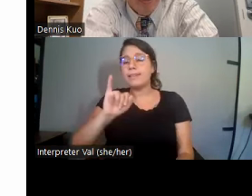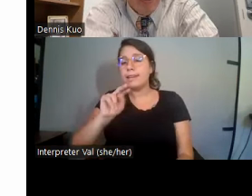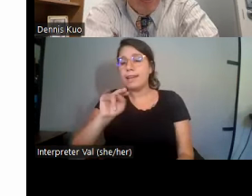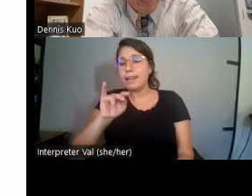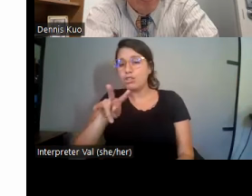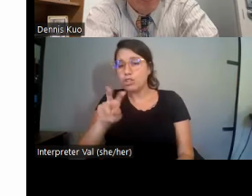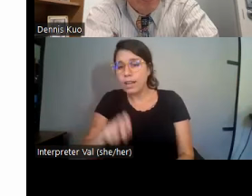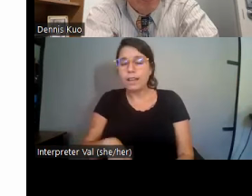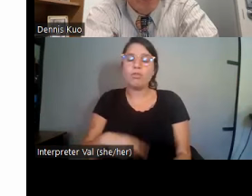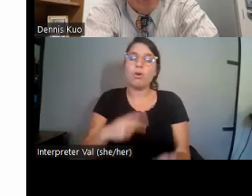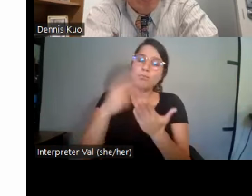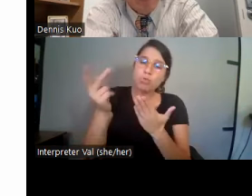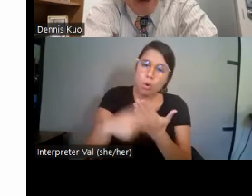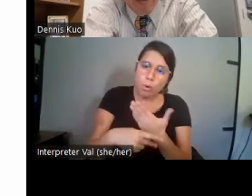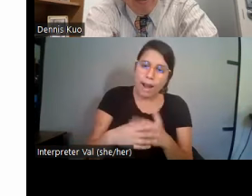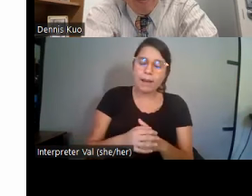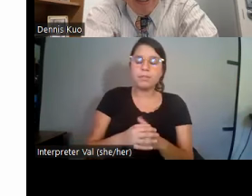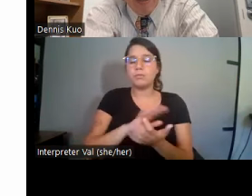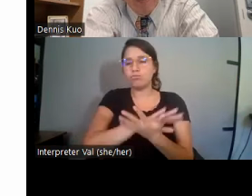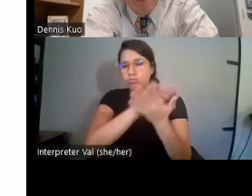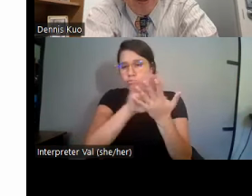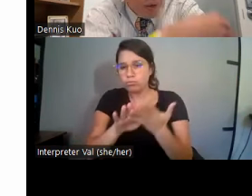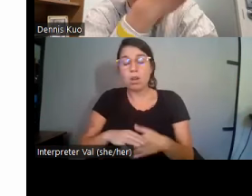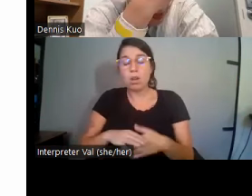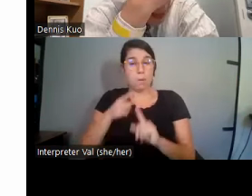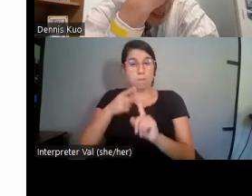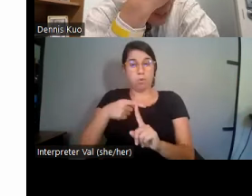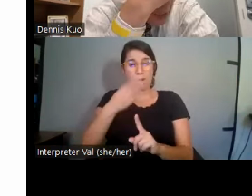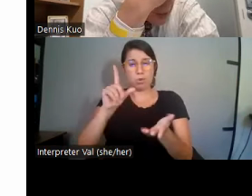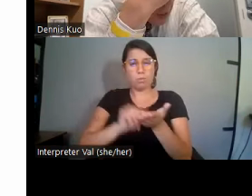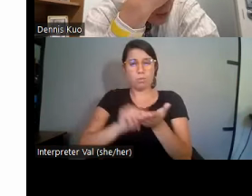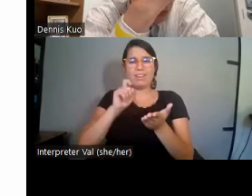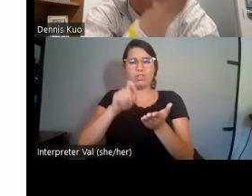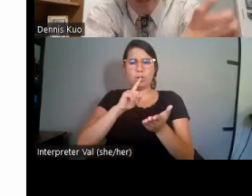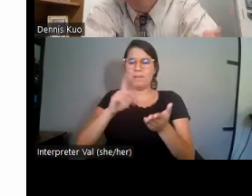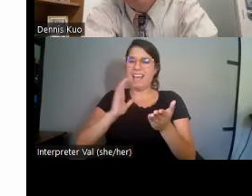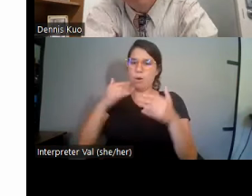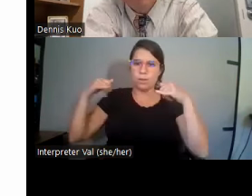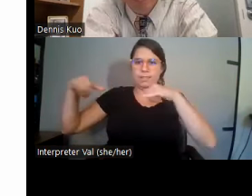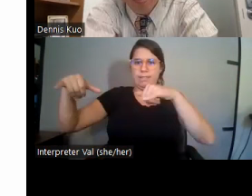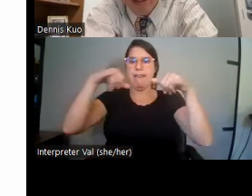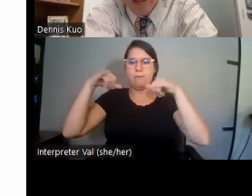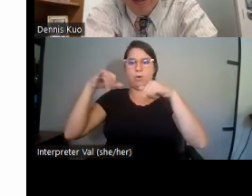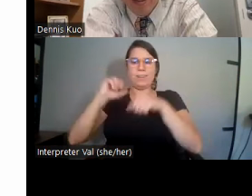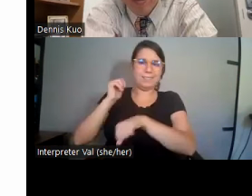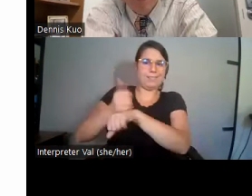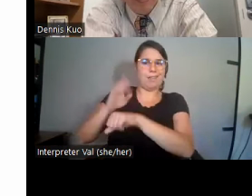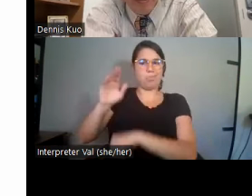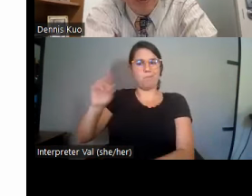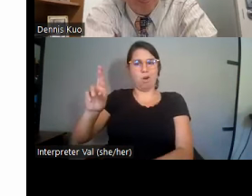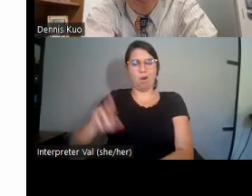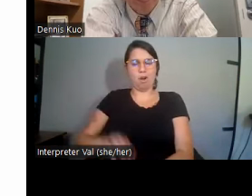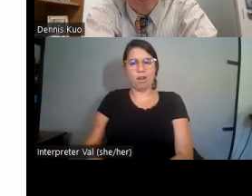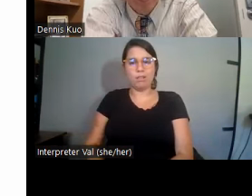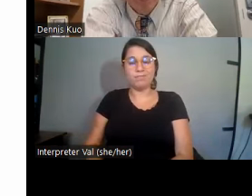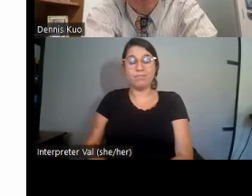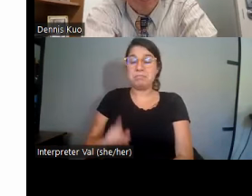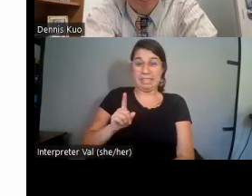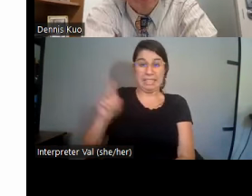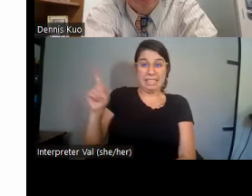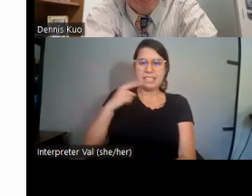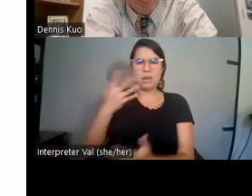programs. It is the bar. HRSA asked us developing the blueprint to be aspirational,